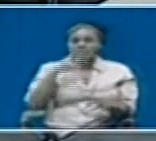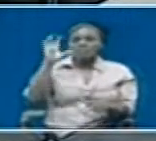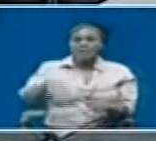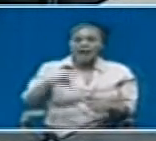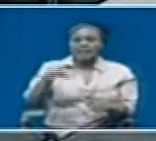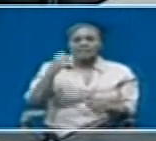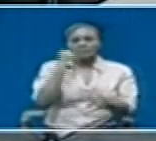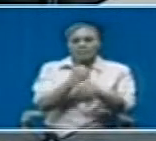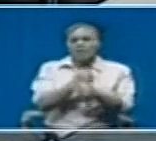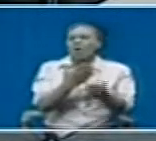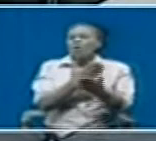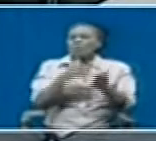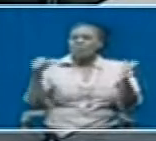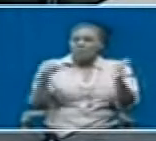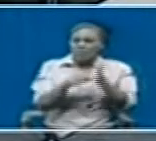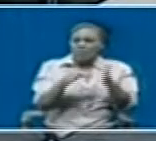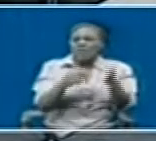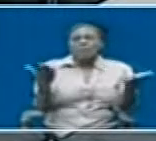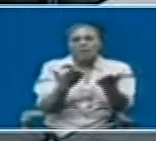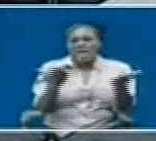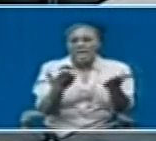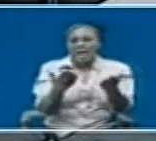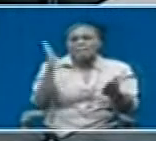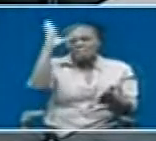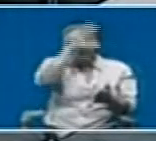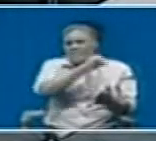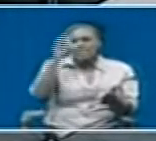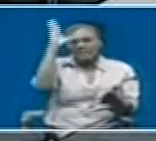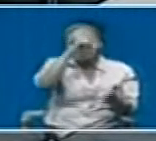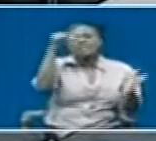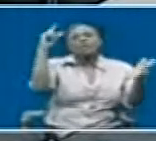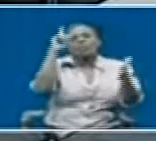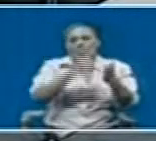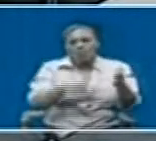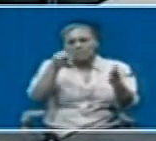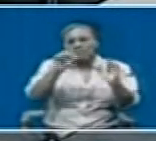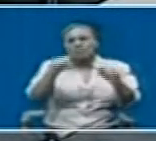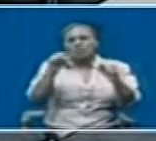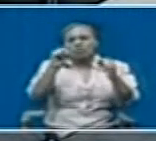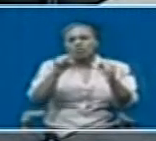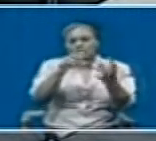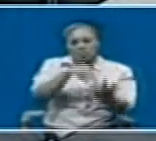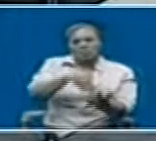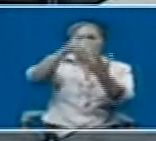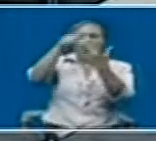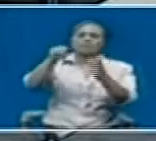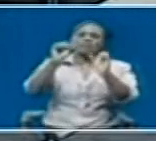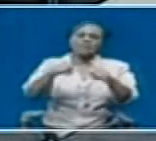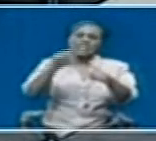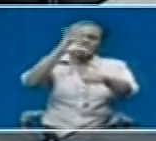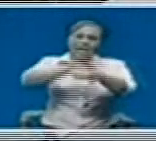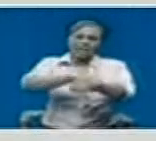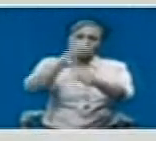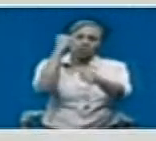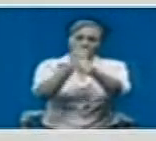So where exactly are the gaps that maybe they need to specialize into so that it can be easier for them to get